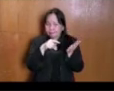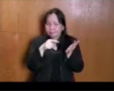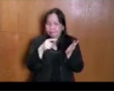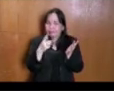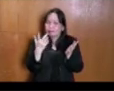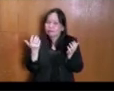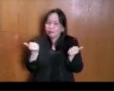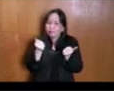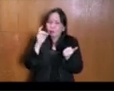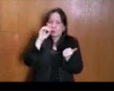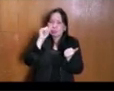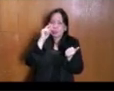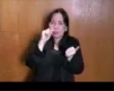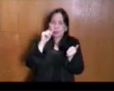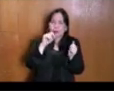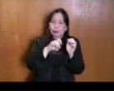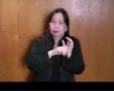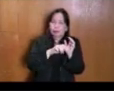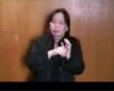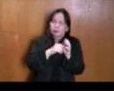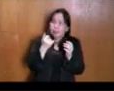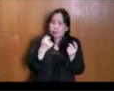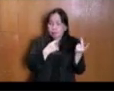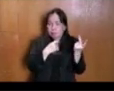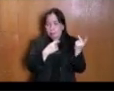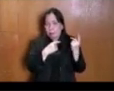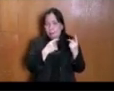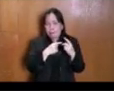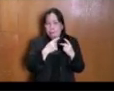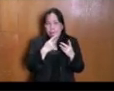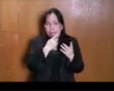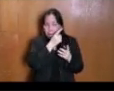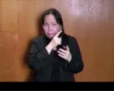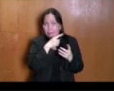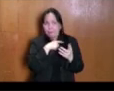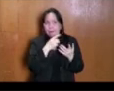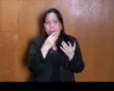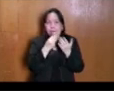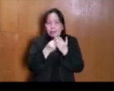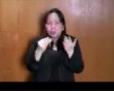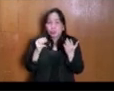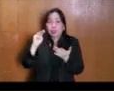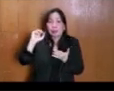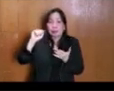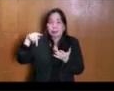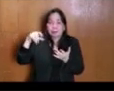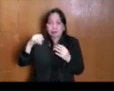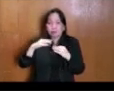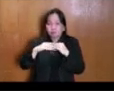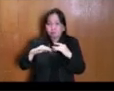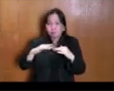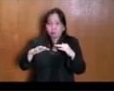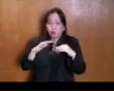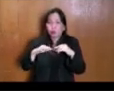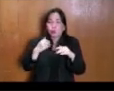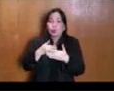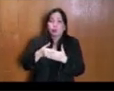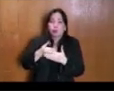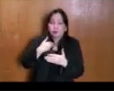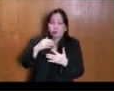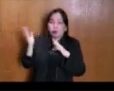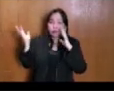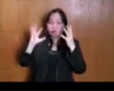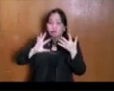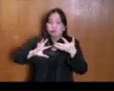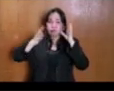sets. So, for example, what you're seeing here are roof material classification maps based on pre and post disaster